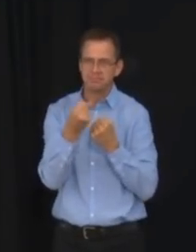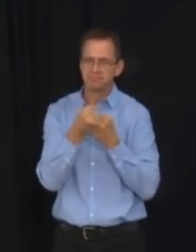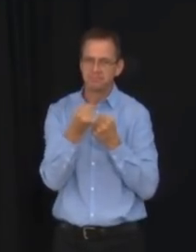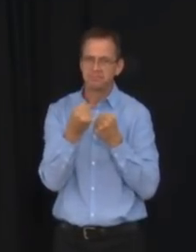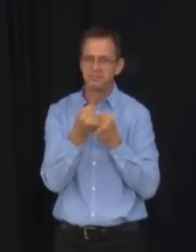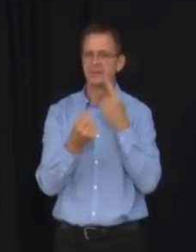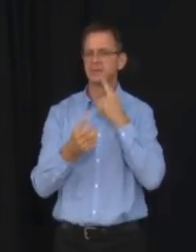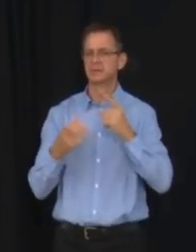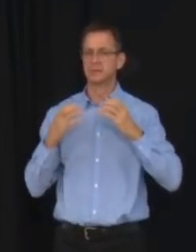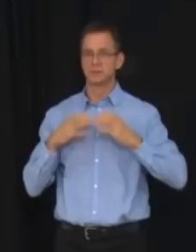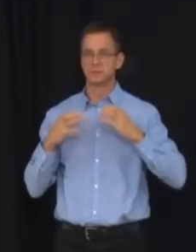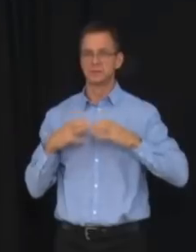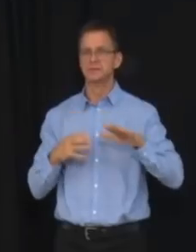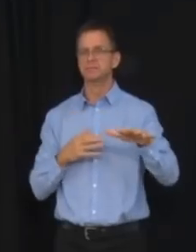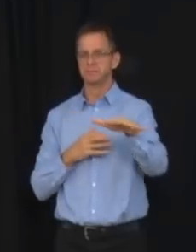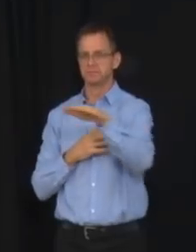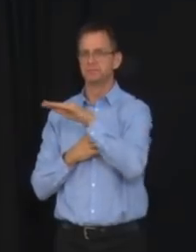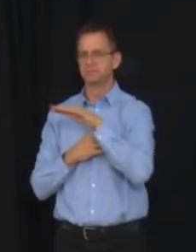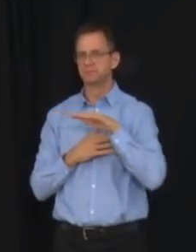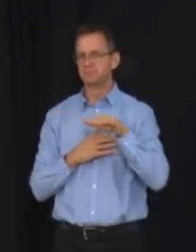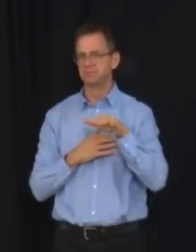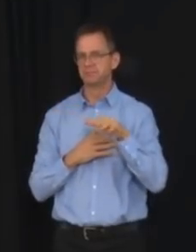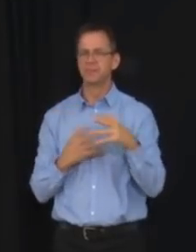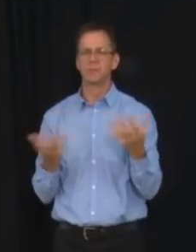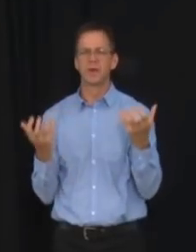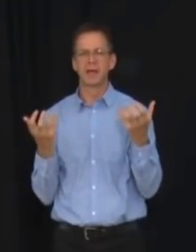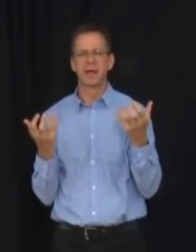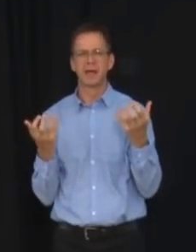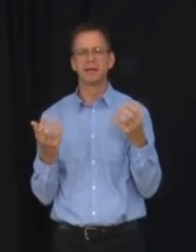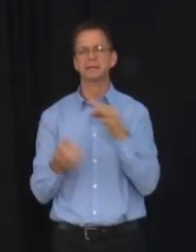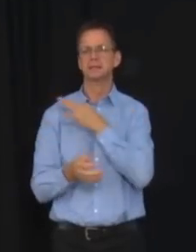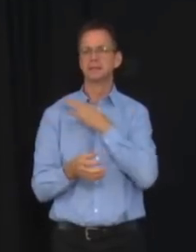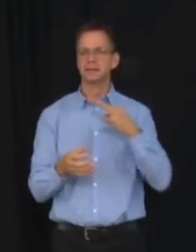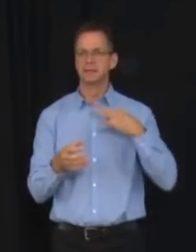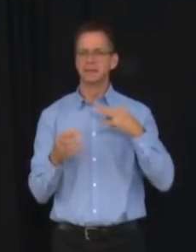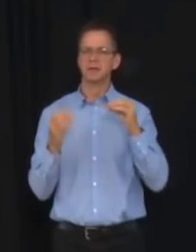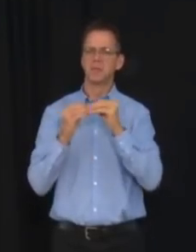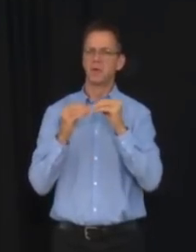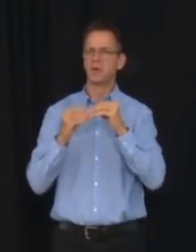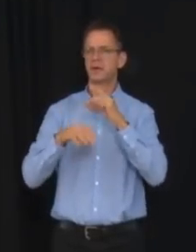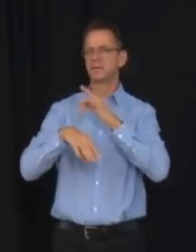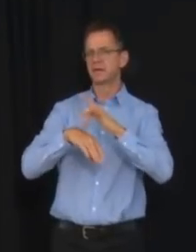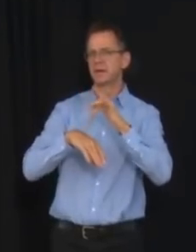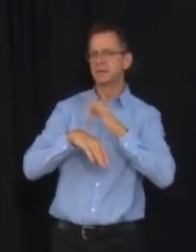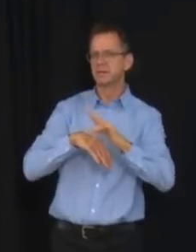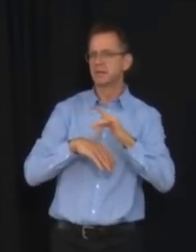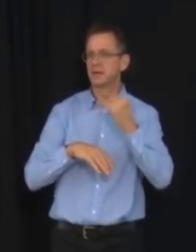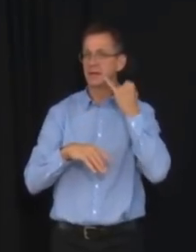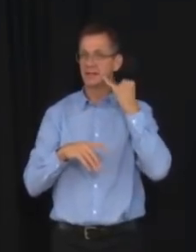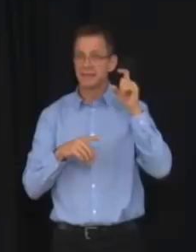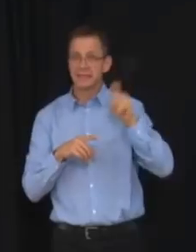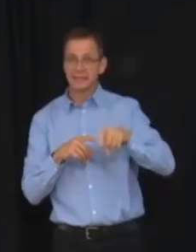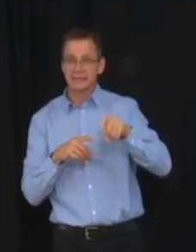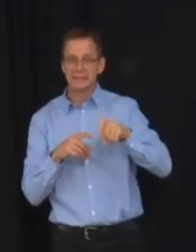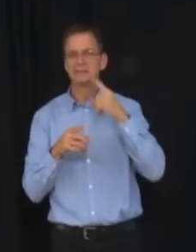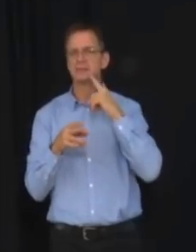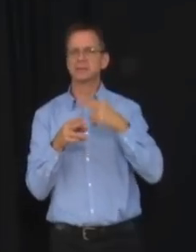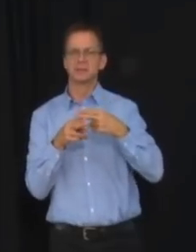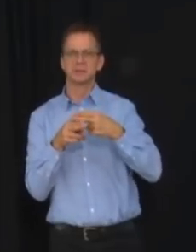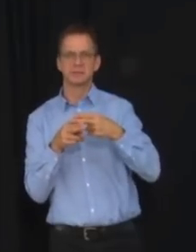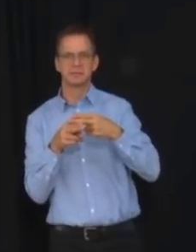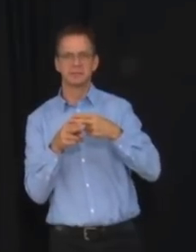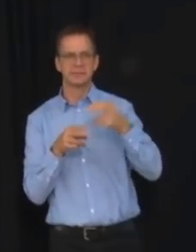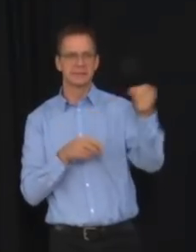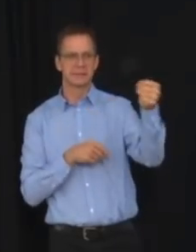make staff more available and add new staff where they're most needed for short periods of time. And this important